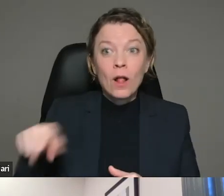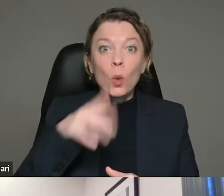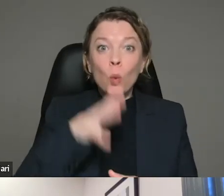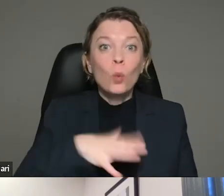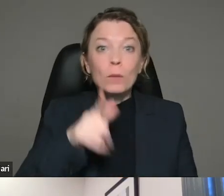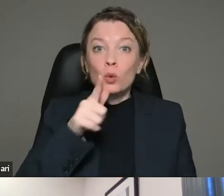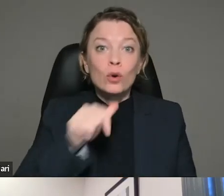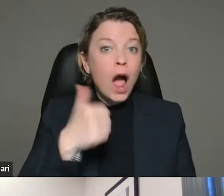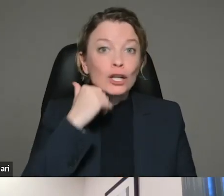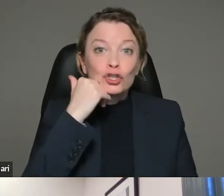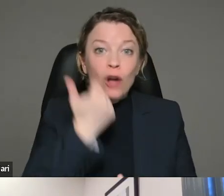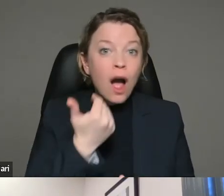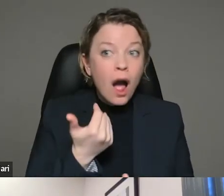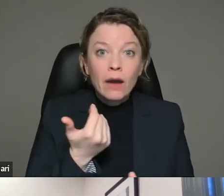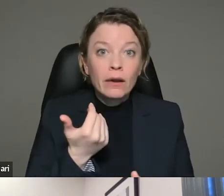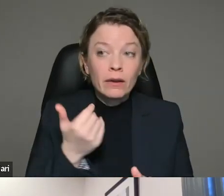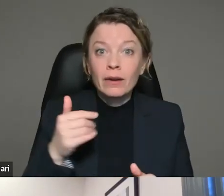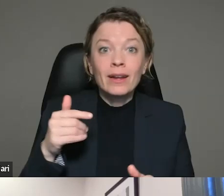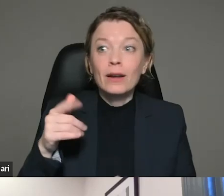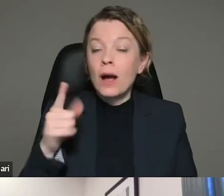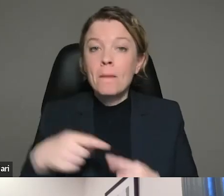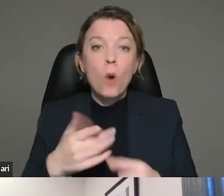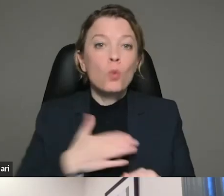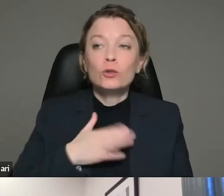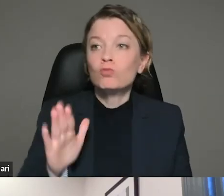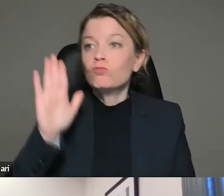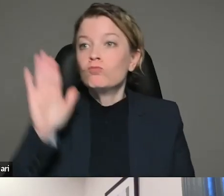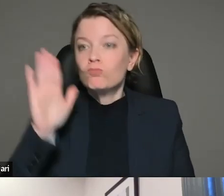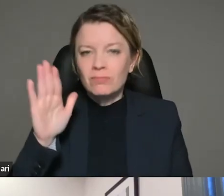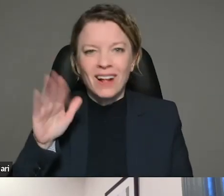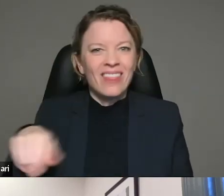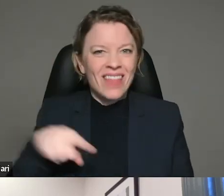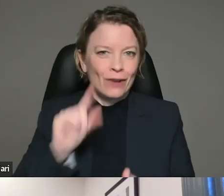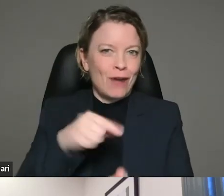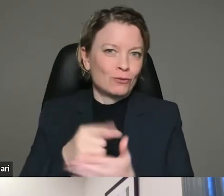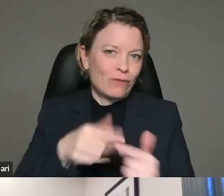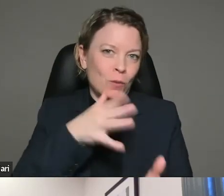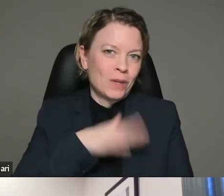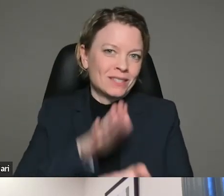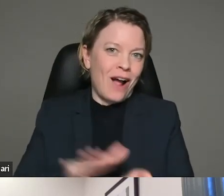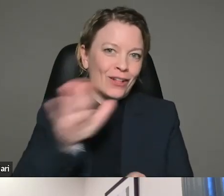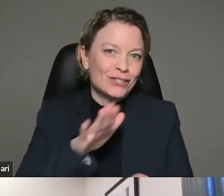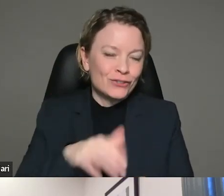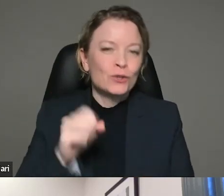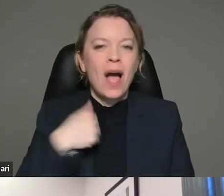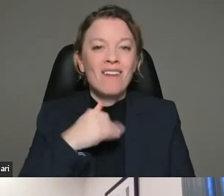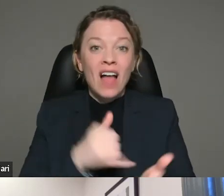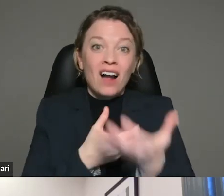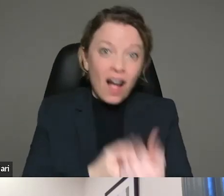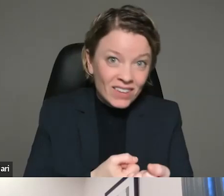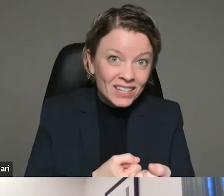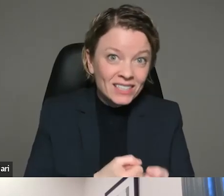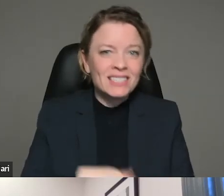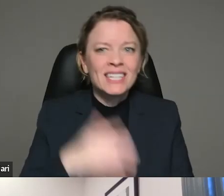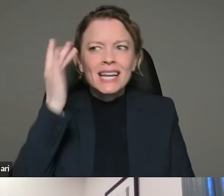questions, interestingly, happen to be fellow women's college graduates, right? So having the confidence and the intellectual curiosity to